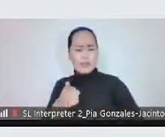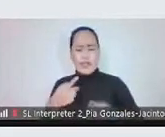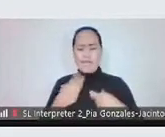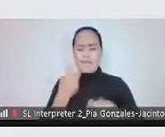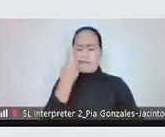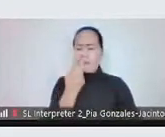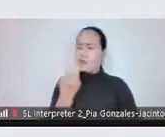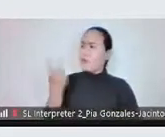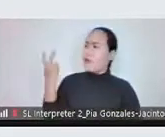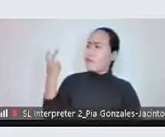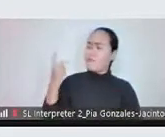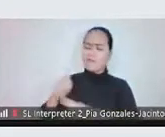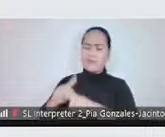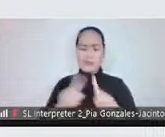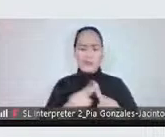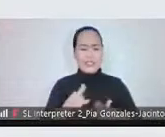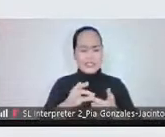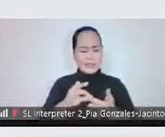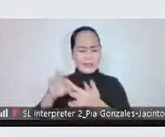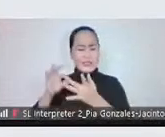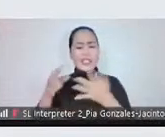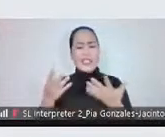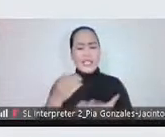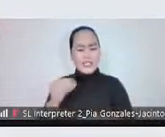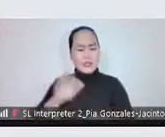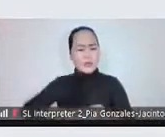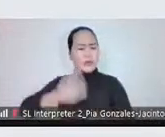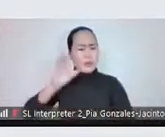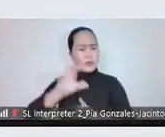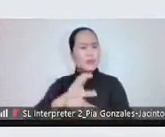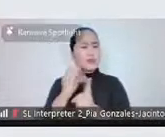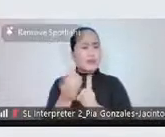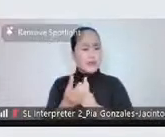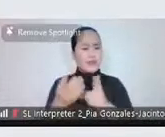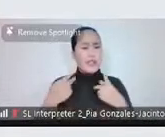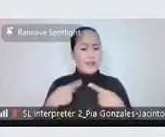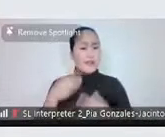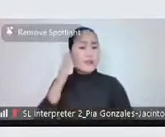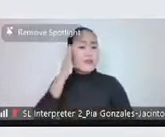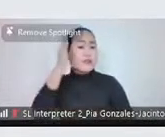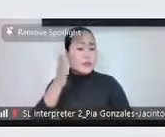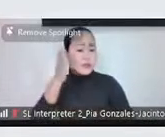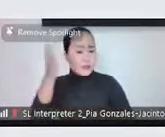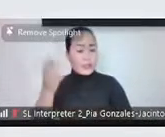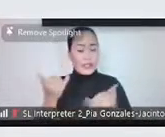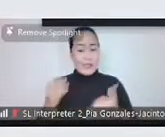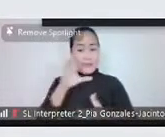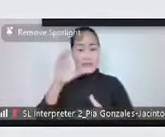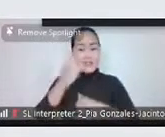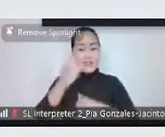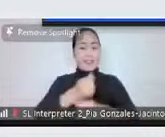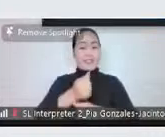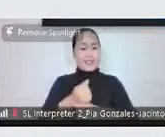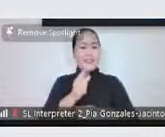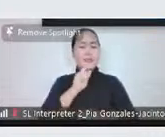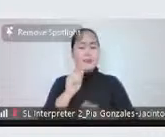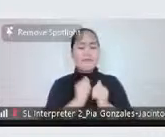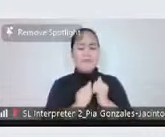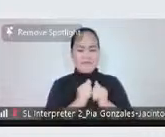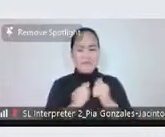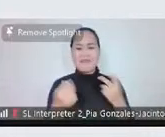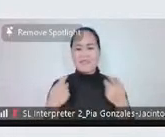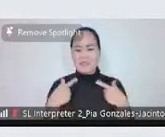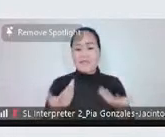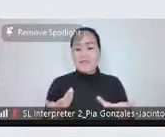rich culture of our forebears this quincentennial year will be more meaningful. I hope that you will all enjoy and appreciate